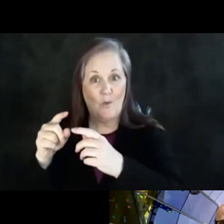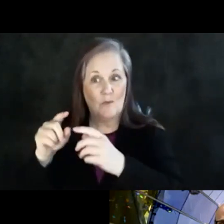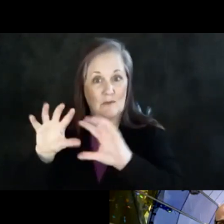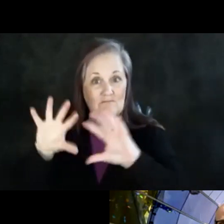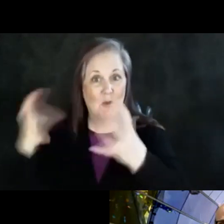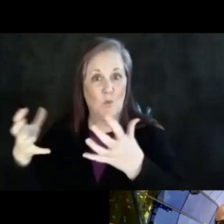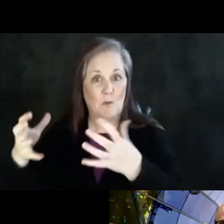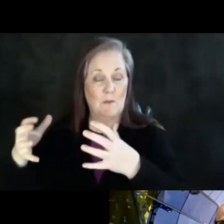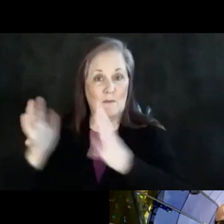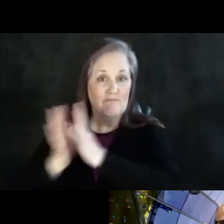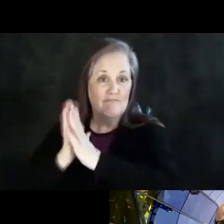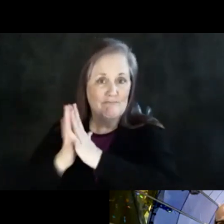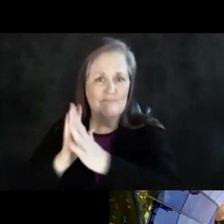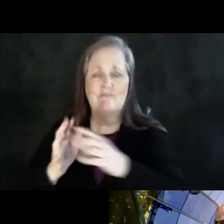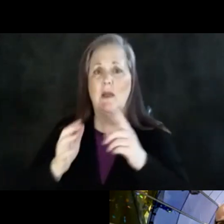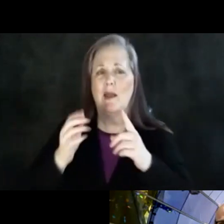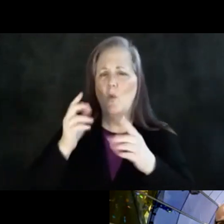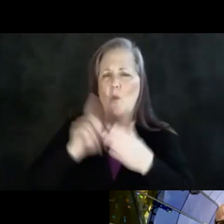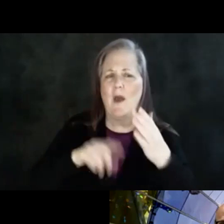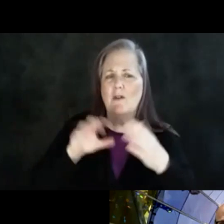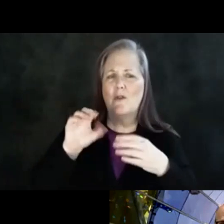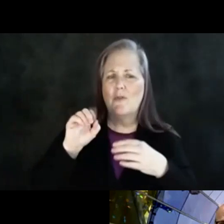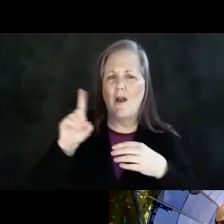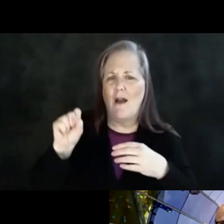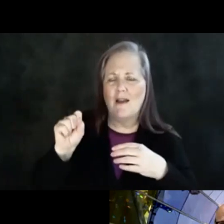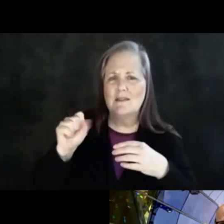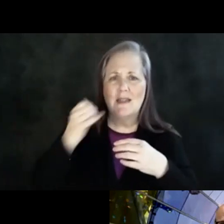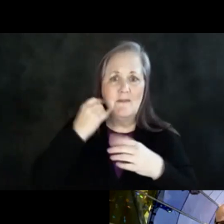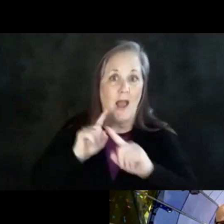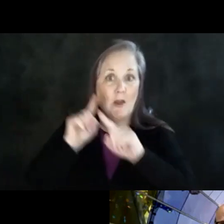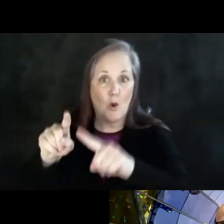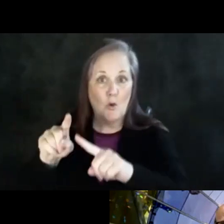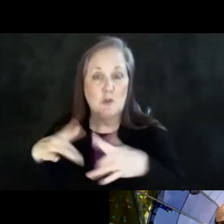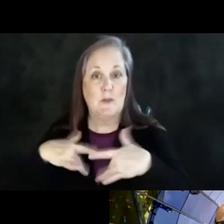at such type of events? Sorry, that was 2 questions.